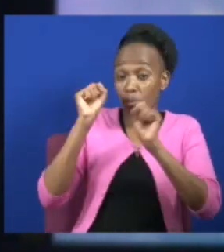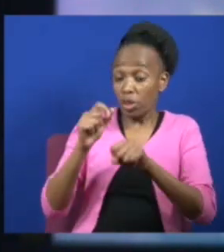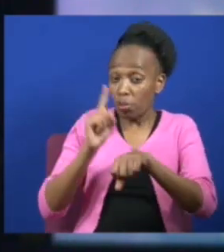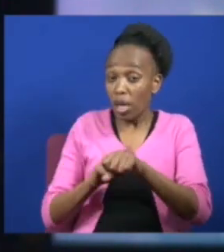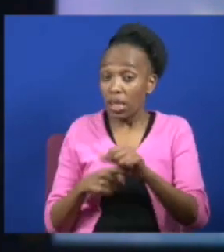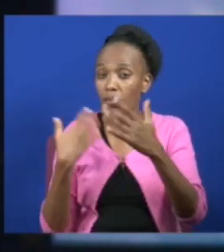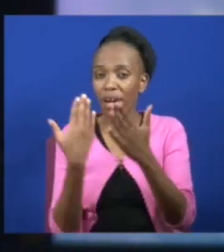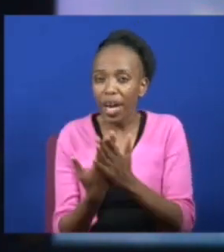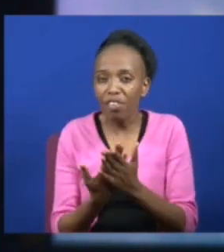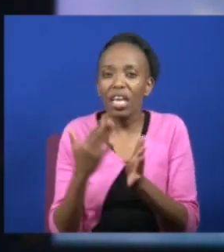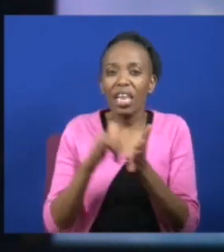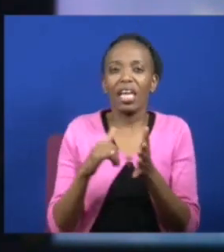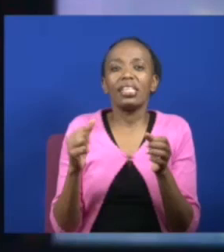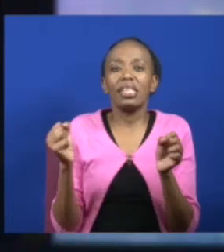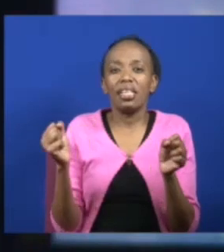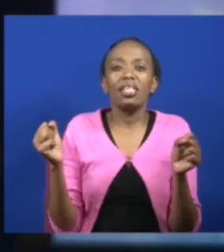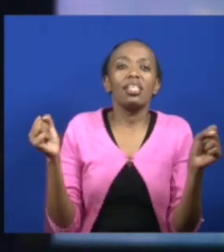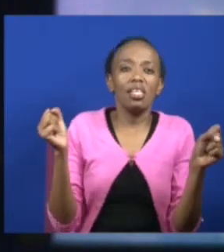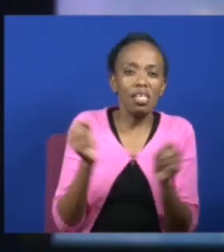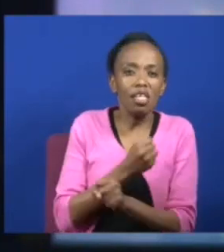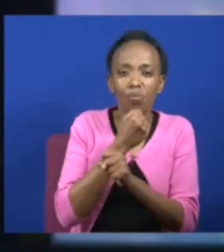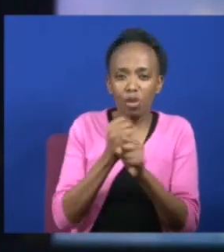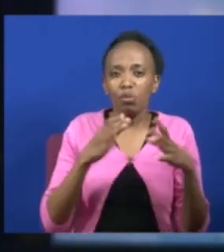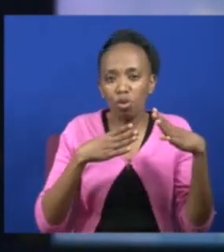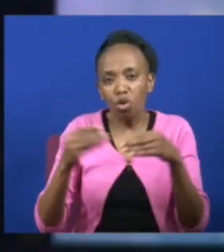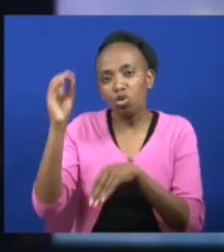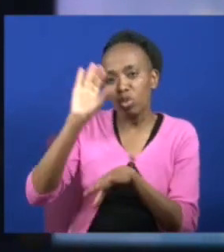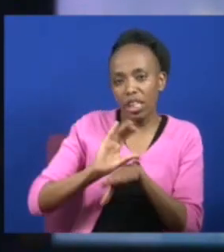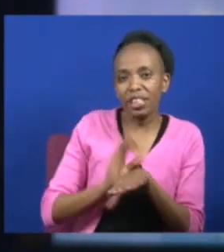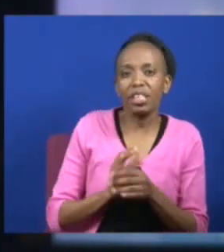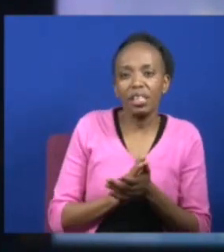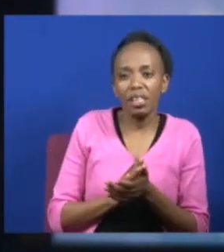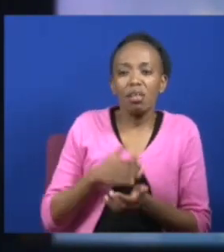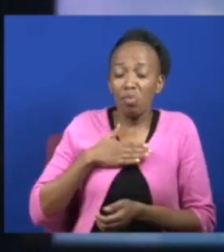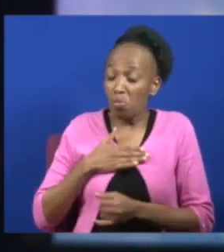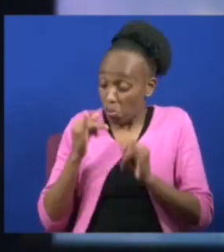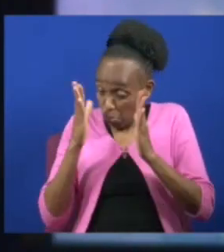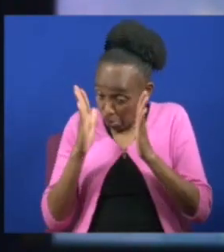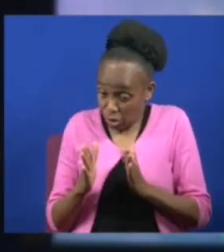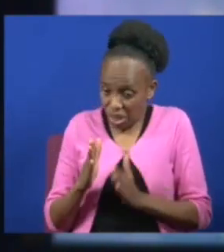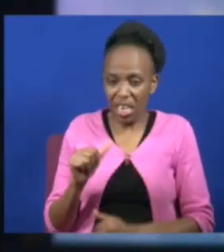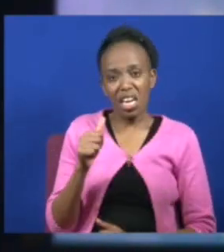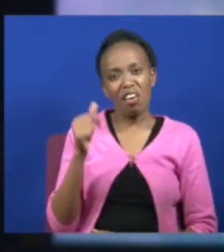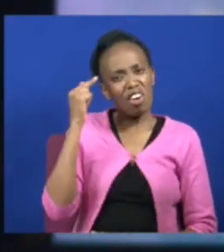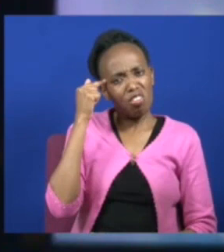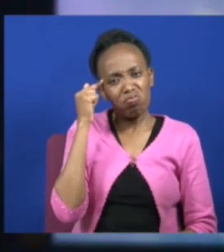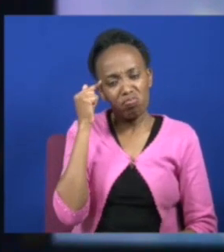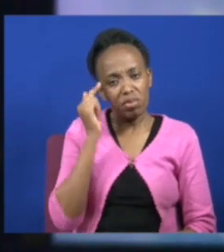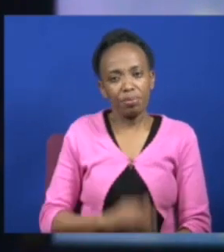come when you would not be able to go to church? I personally never considered